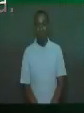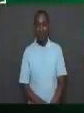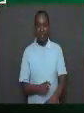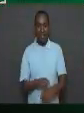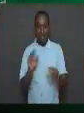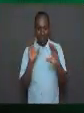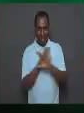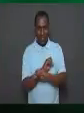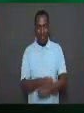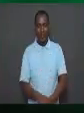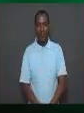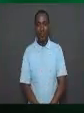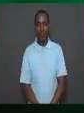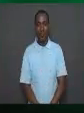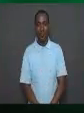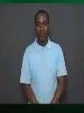Time's up!